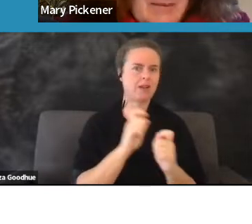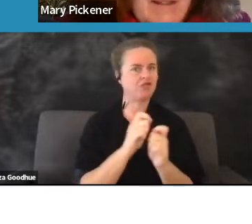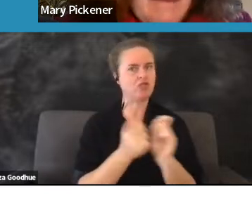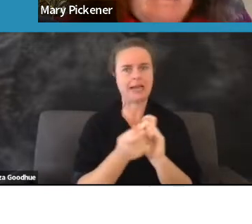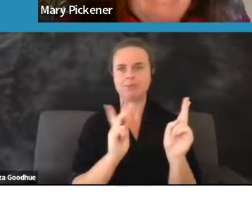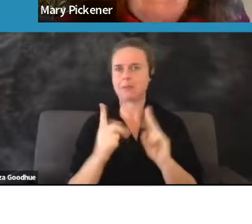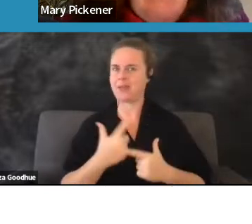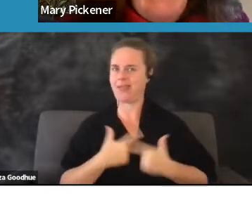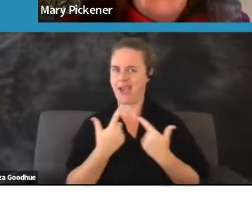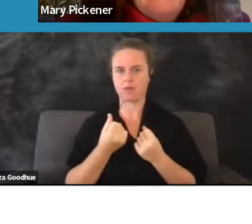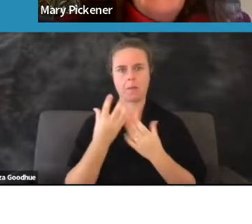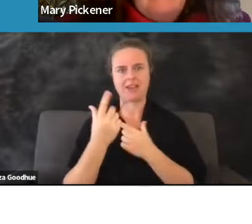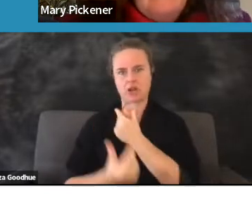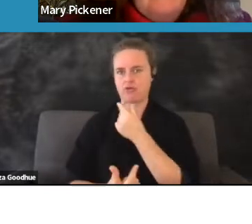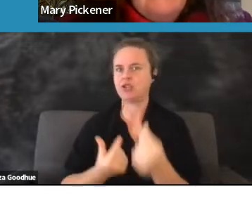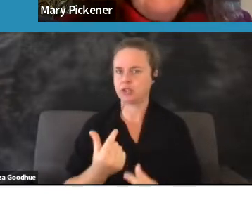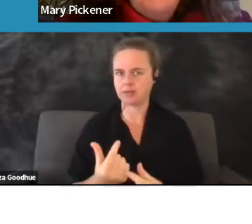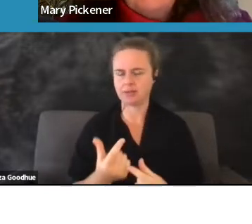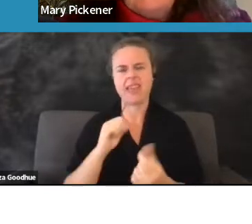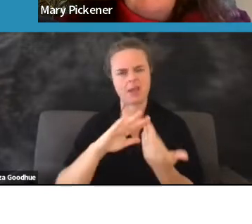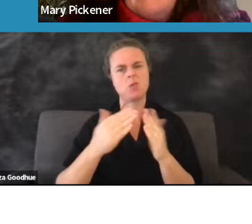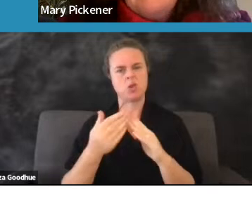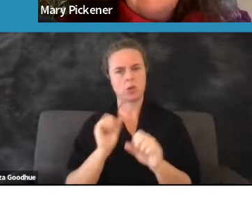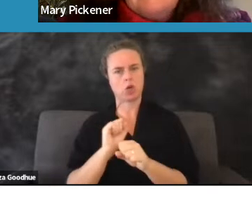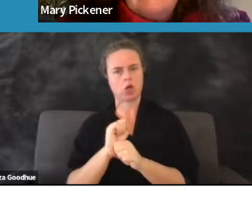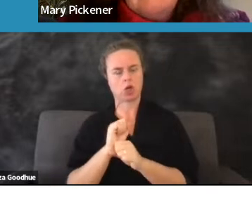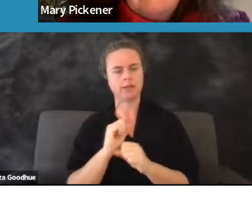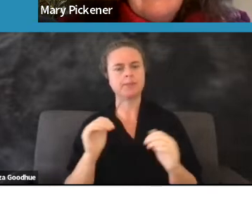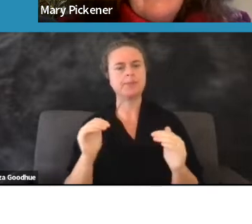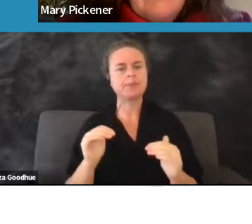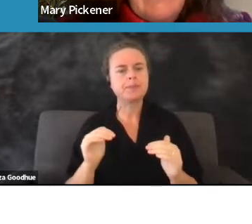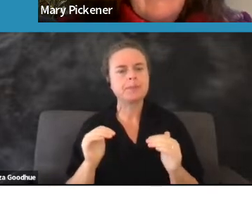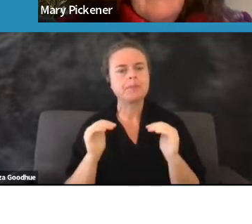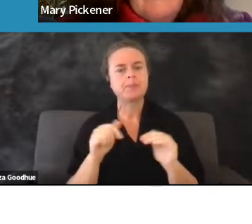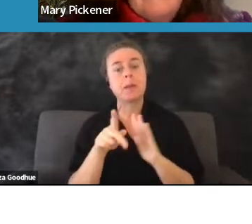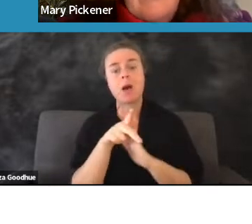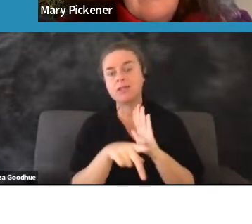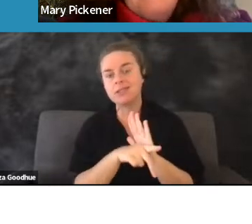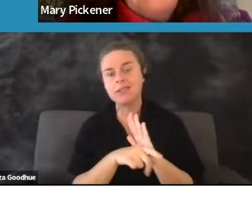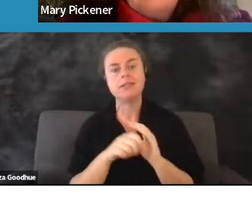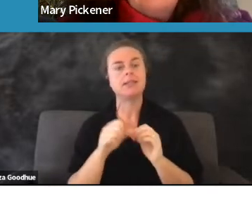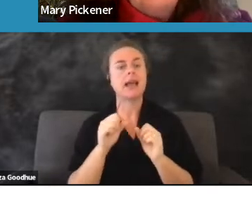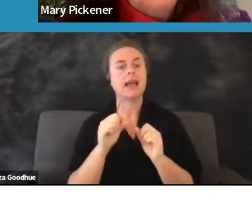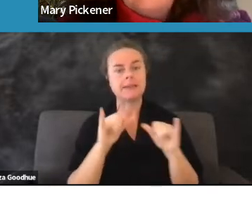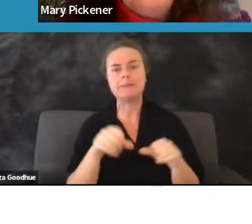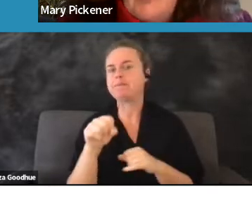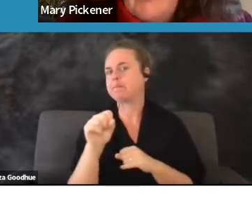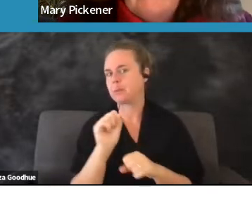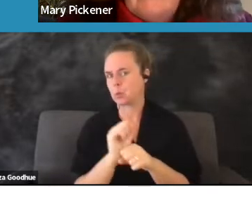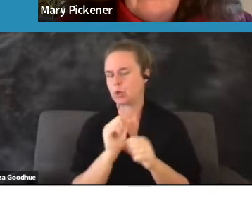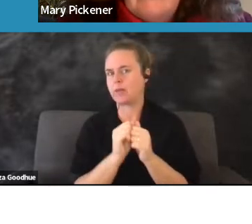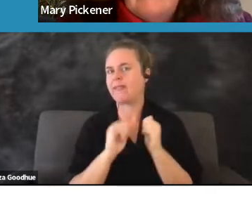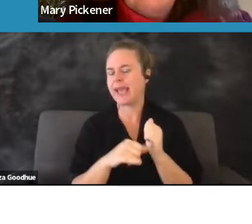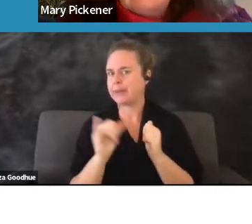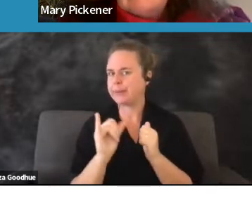community comes in. And then we do some work around policies and systems, and some of that things are, we have